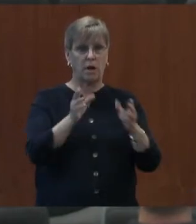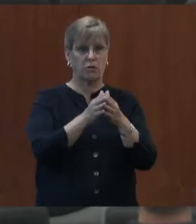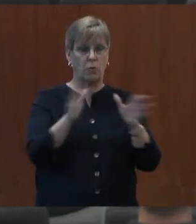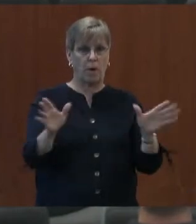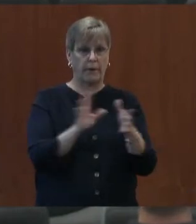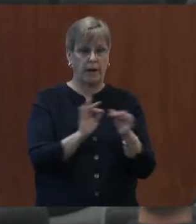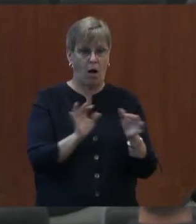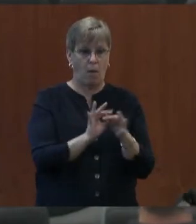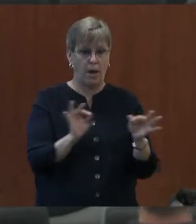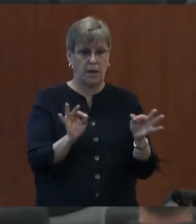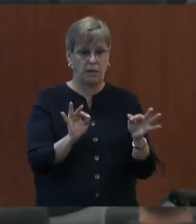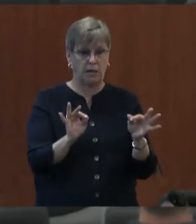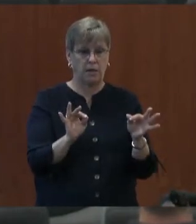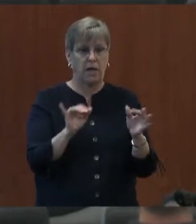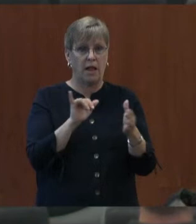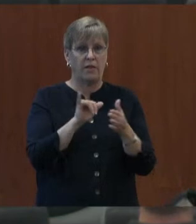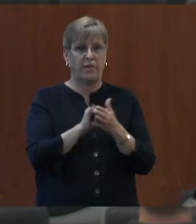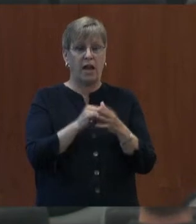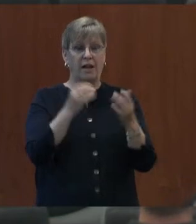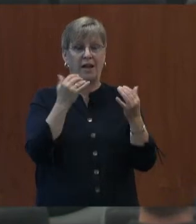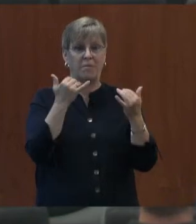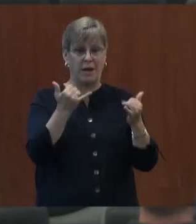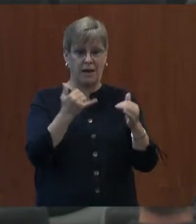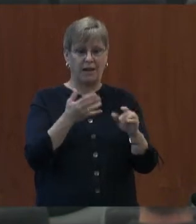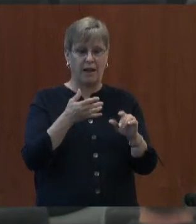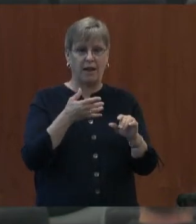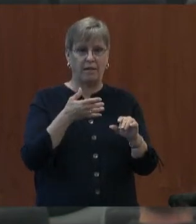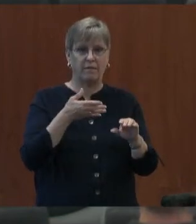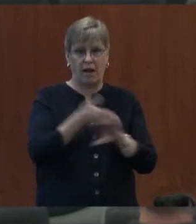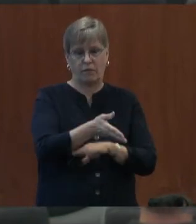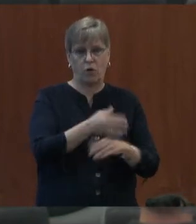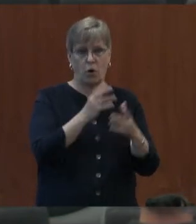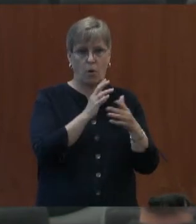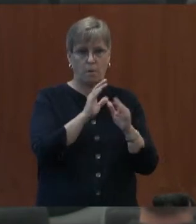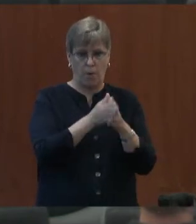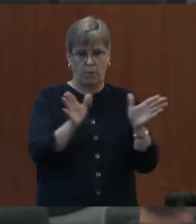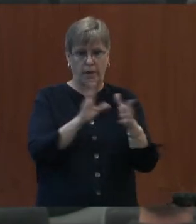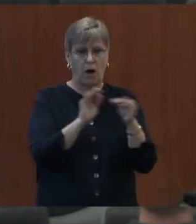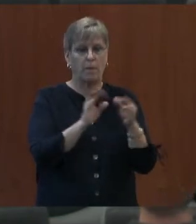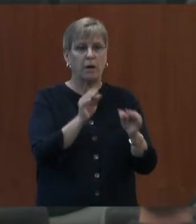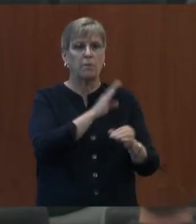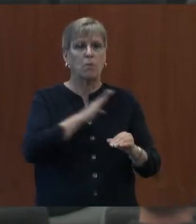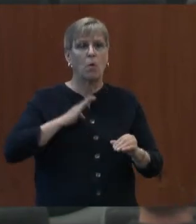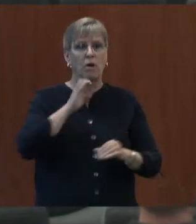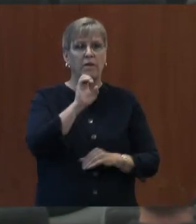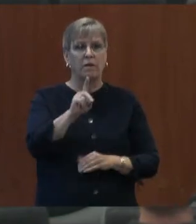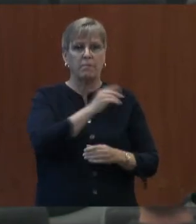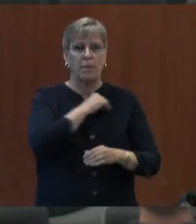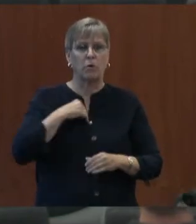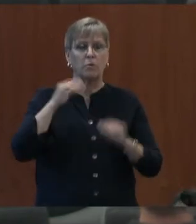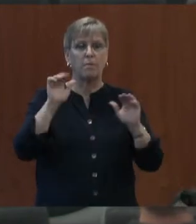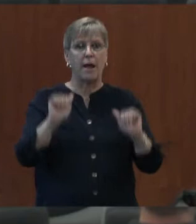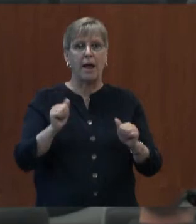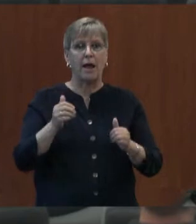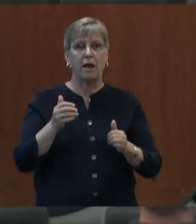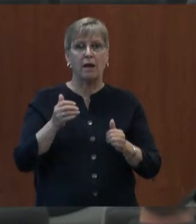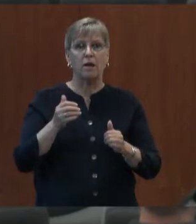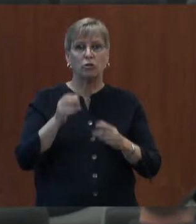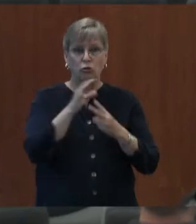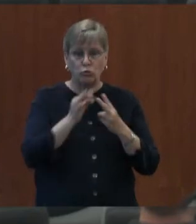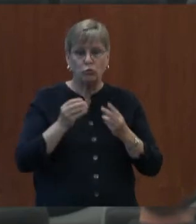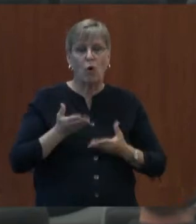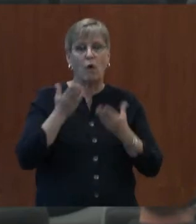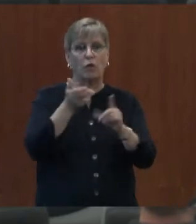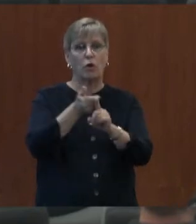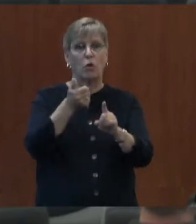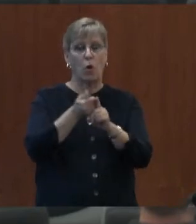Comment, which immediately follows public comment, Board of Education members may elect to offer their own comments